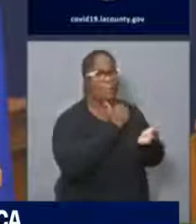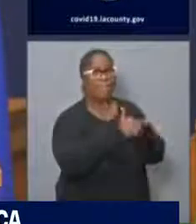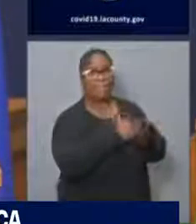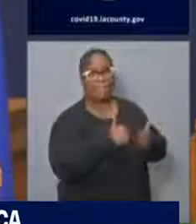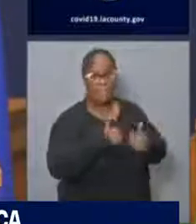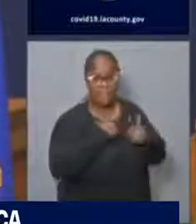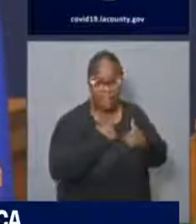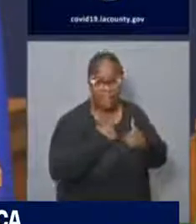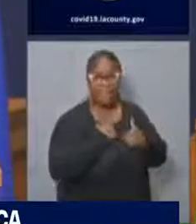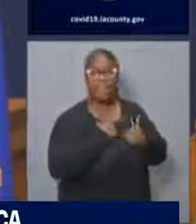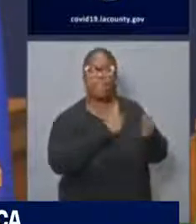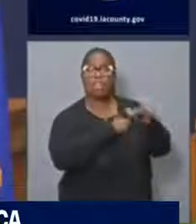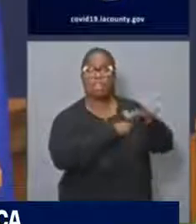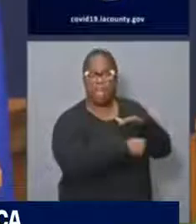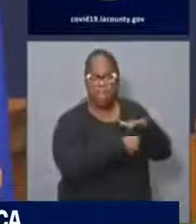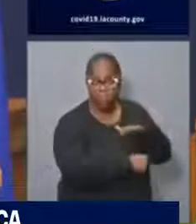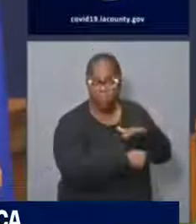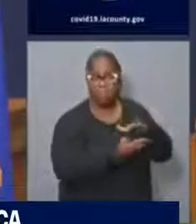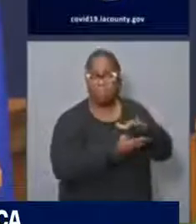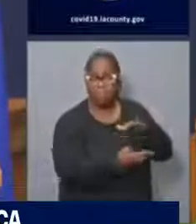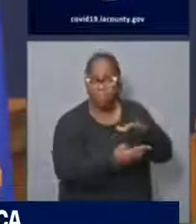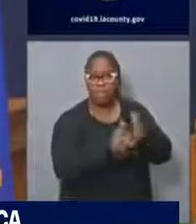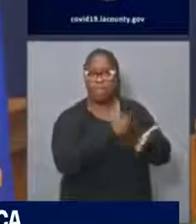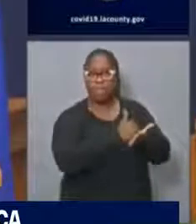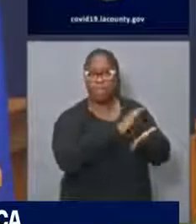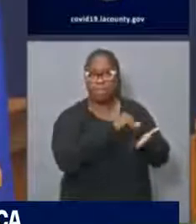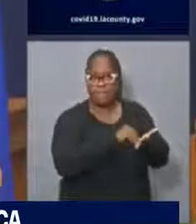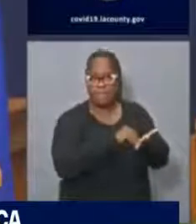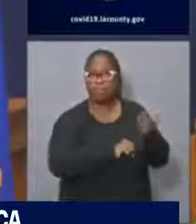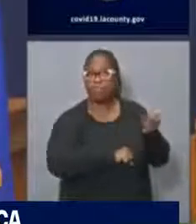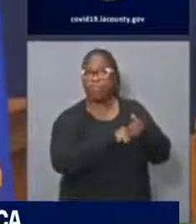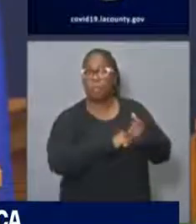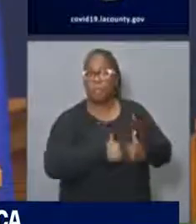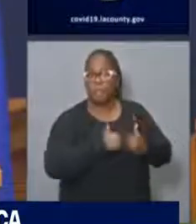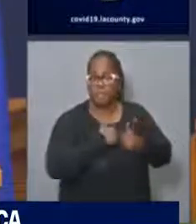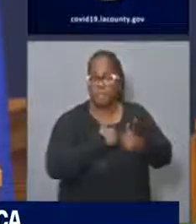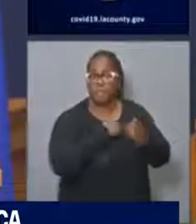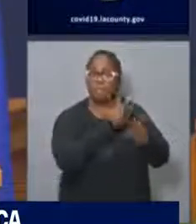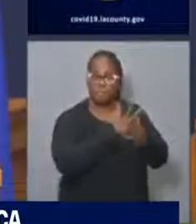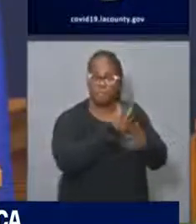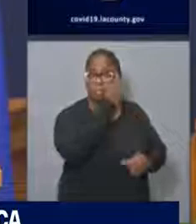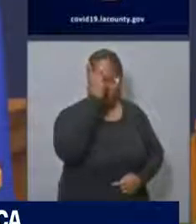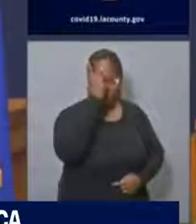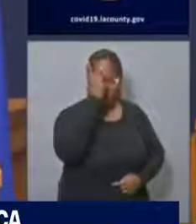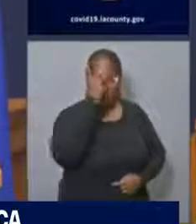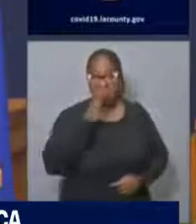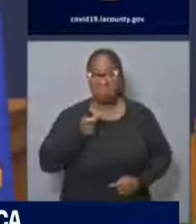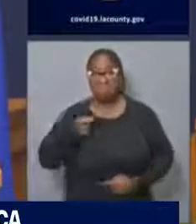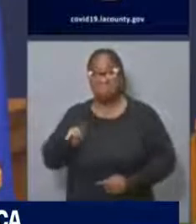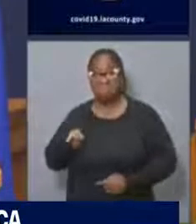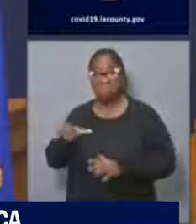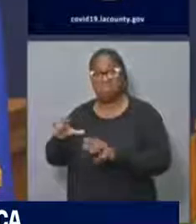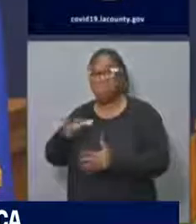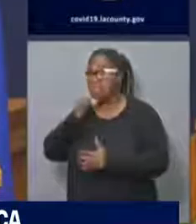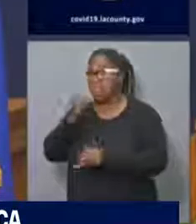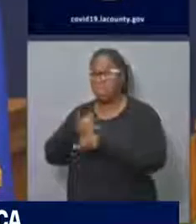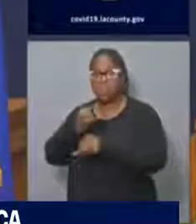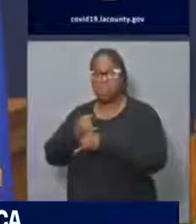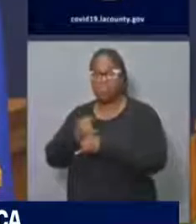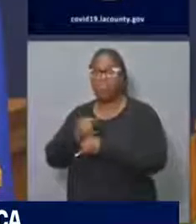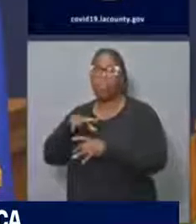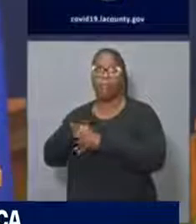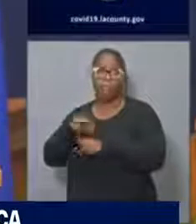living facilities, shelters, treatment centers, supportive living, and correctional facilities. Non-residential settings